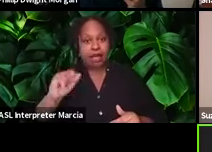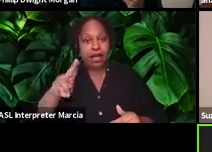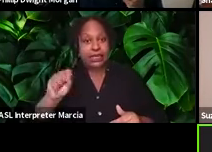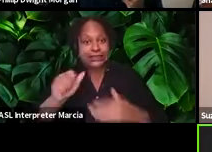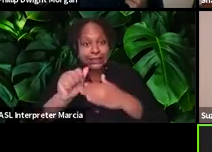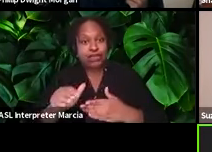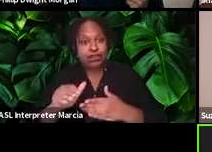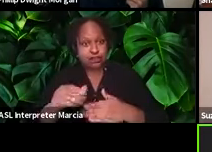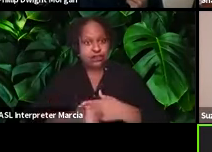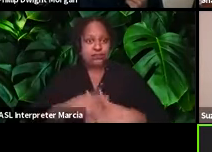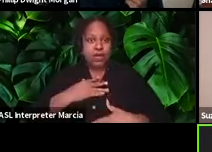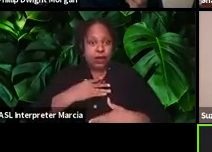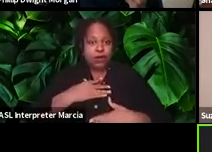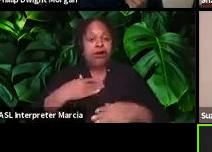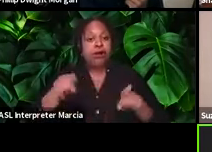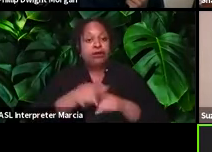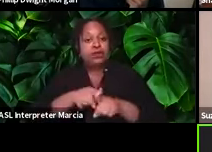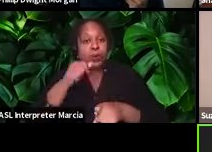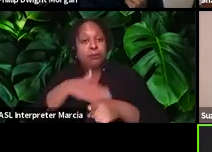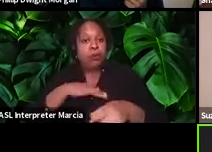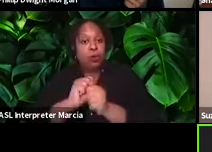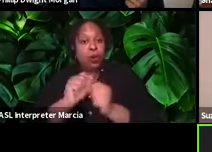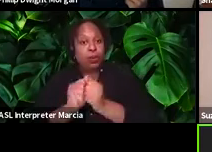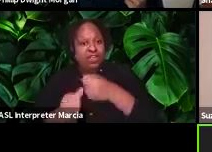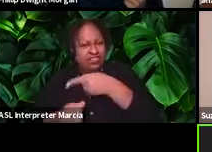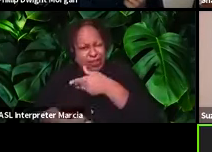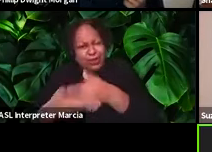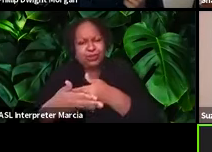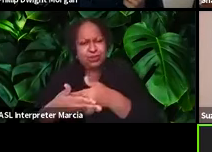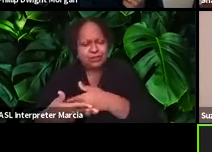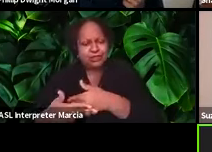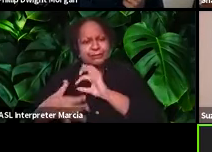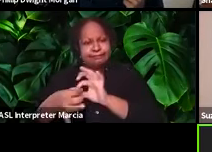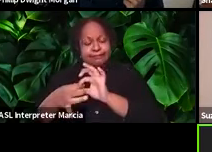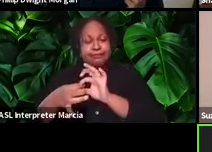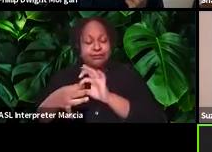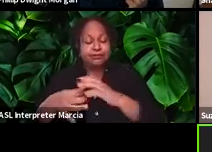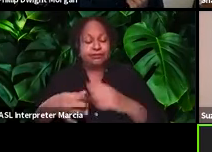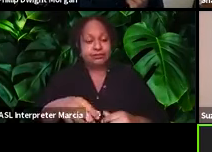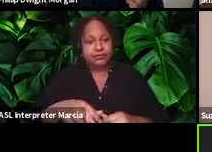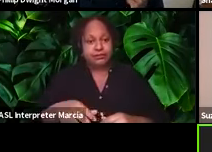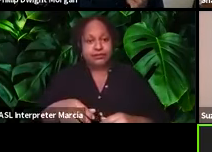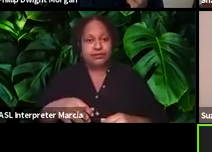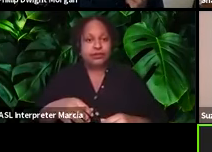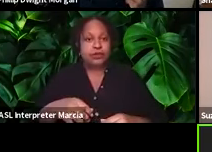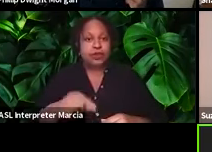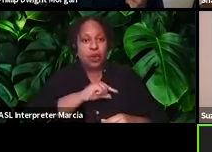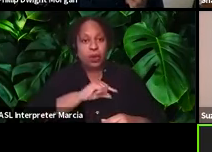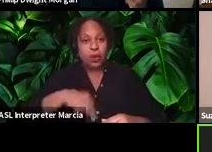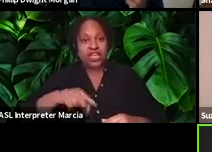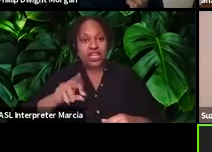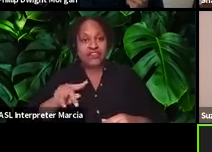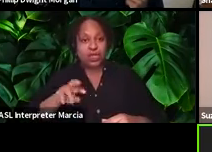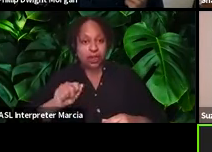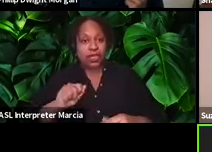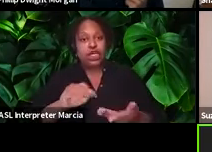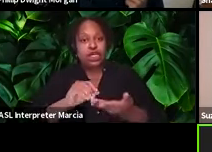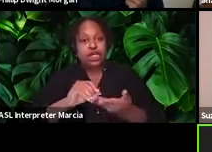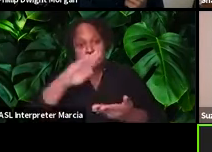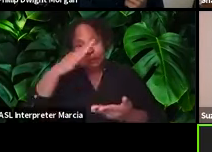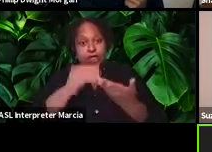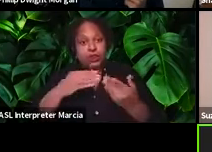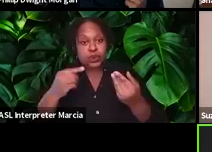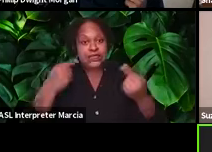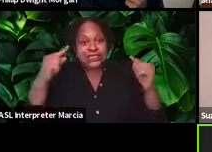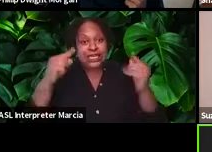So even the women that I work with most closely, you know, I'm only one part of the Queen Victoria Success Committee, the Black Student Success Committee.